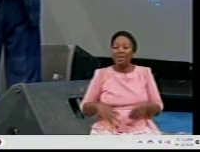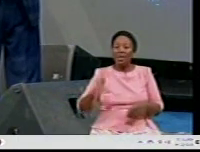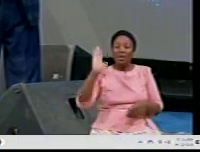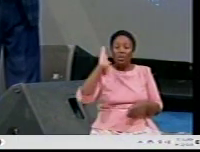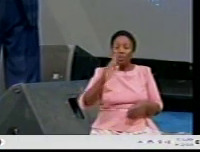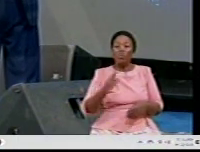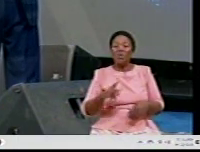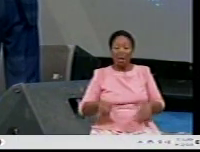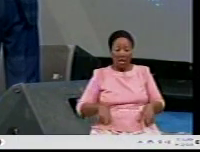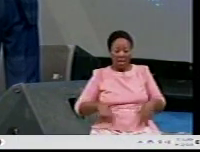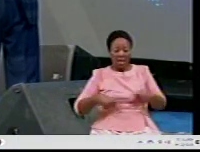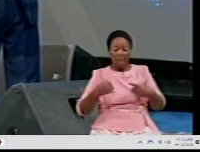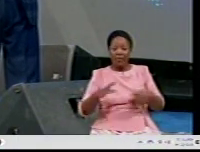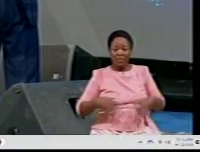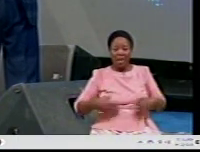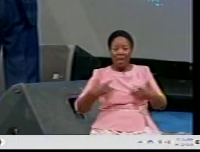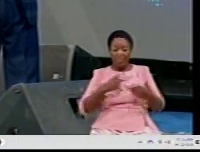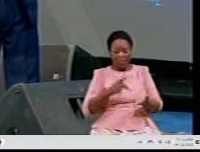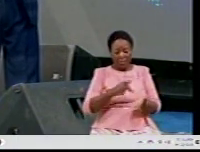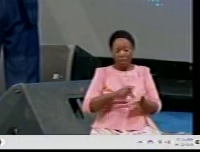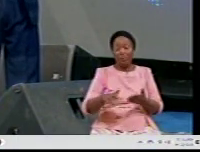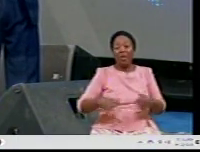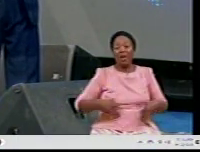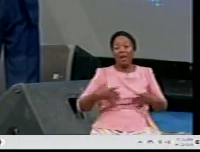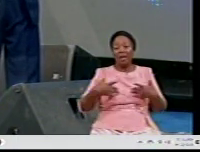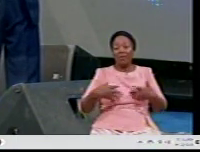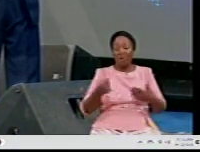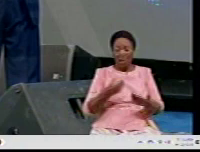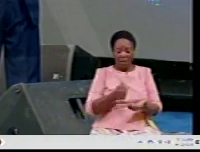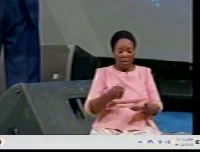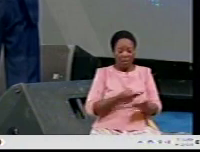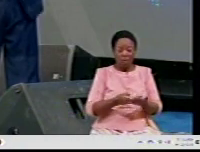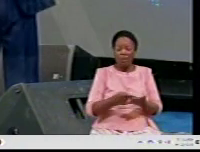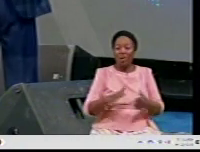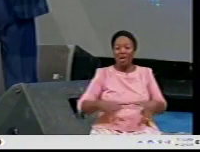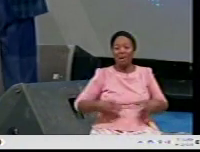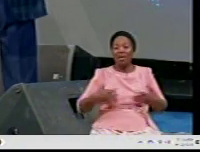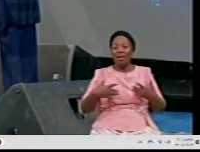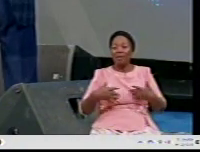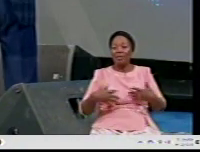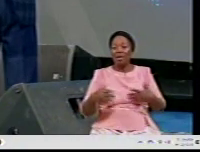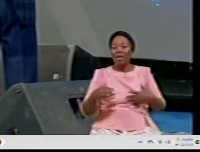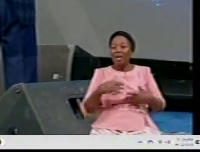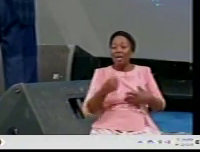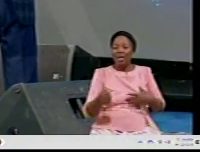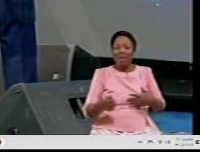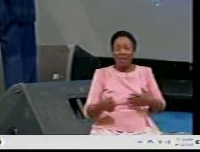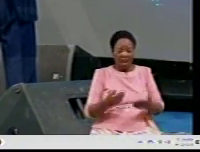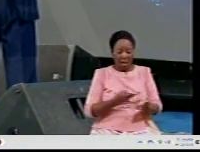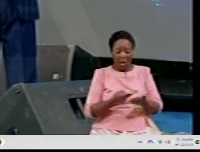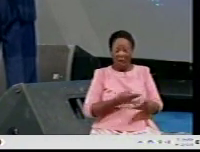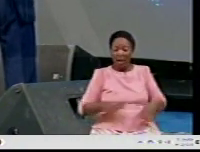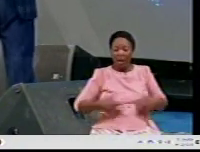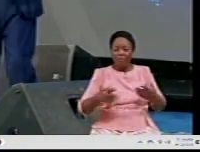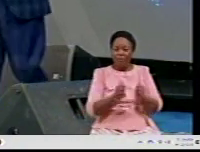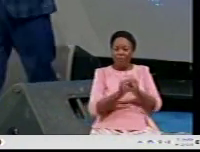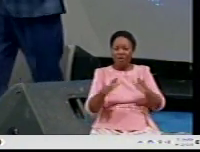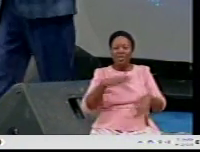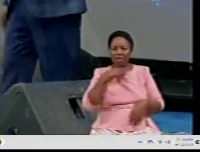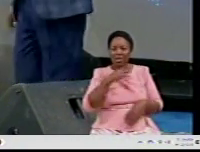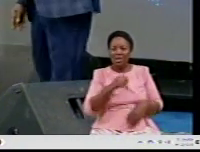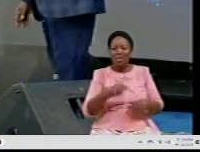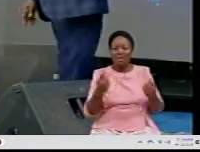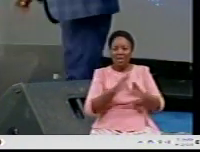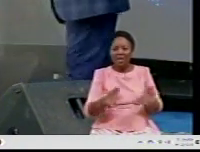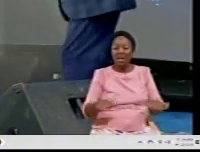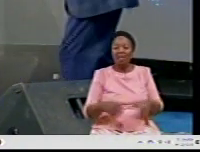a life, a pure life, a holy life, a spotless life, a sinless life.